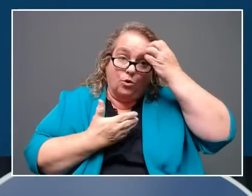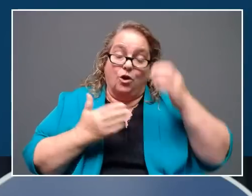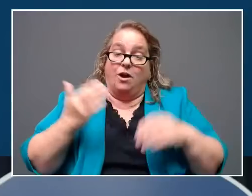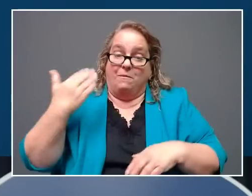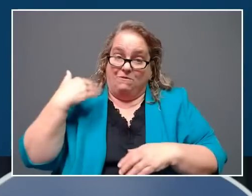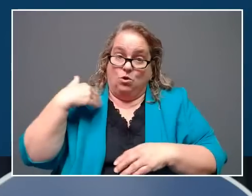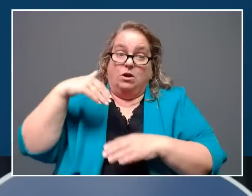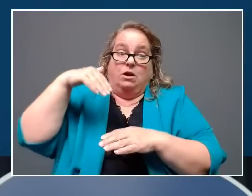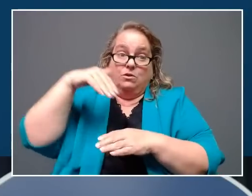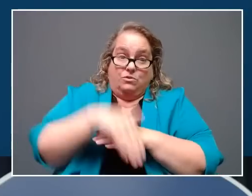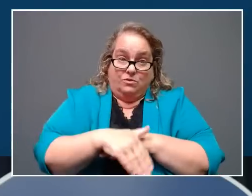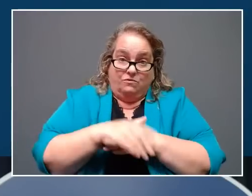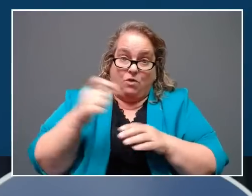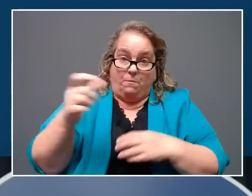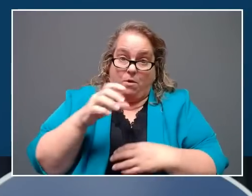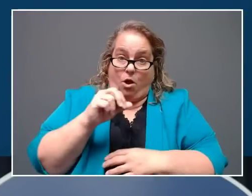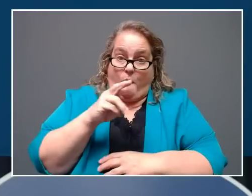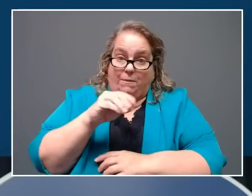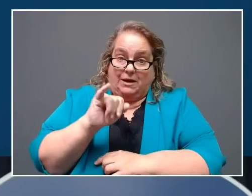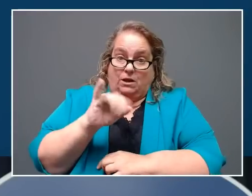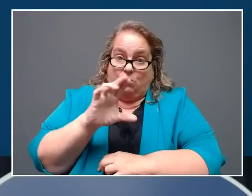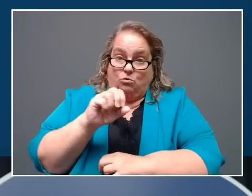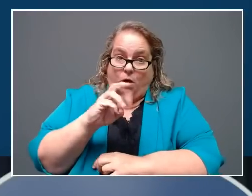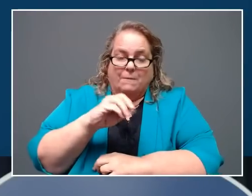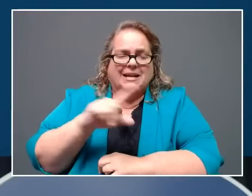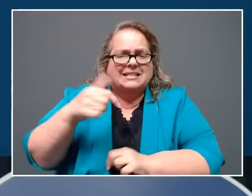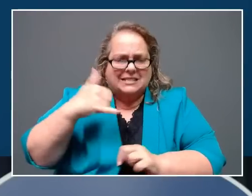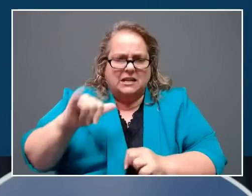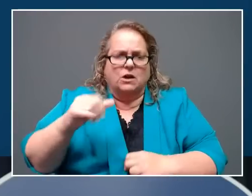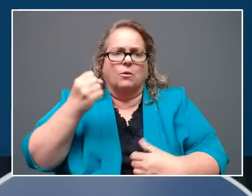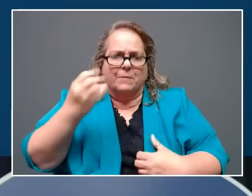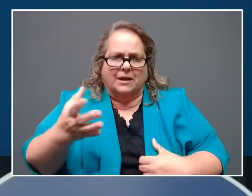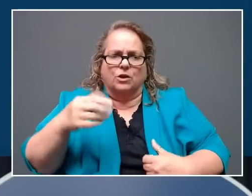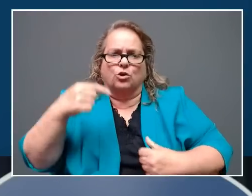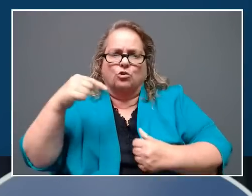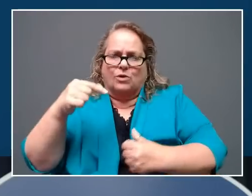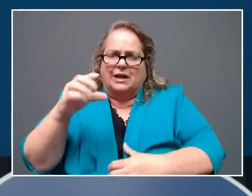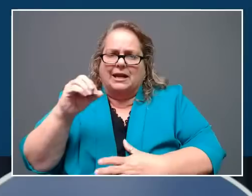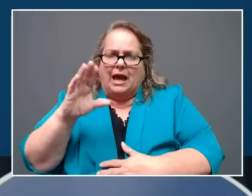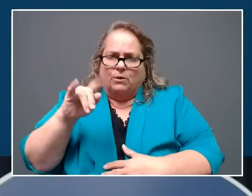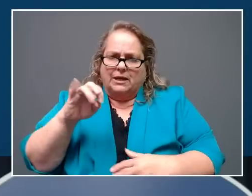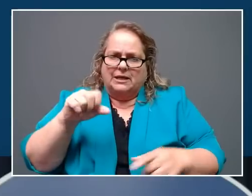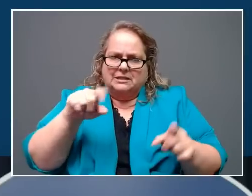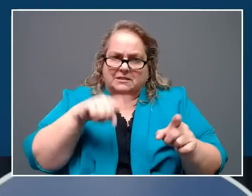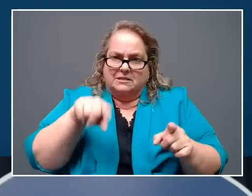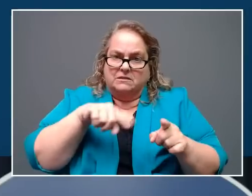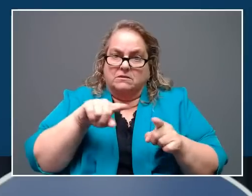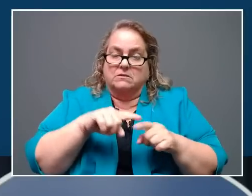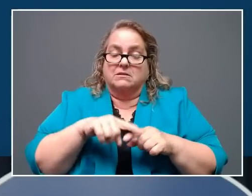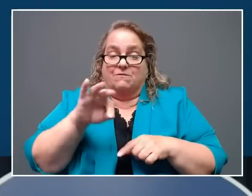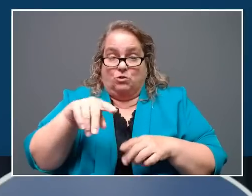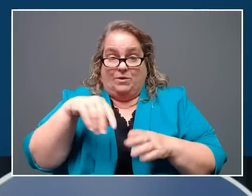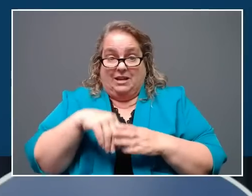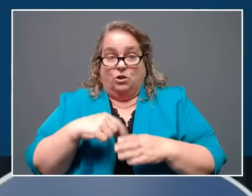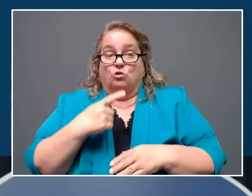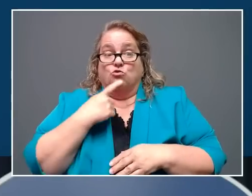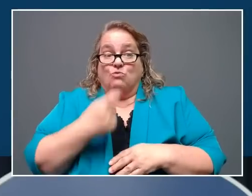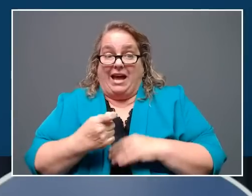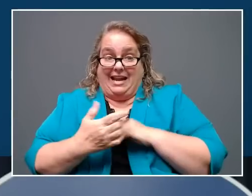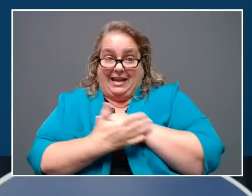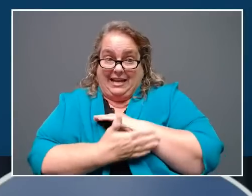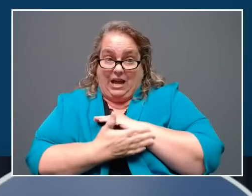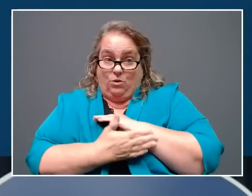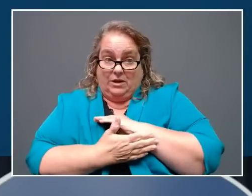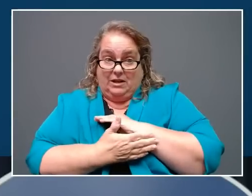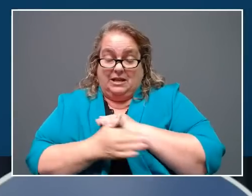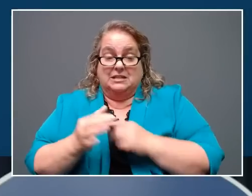Omicron. But still, a lot of green counties mixed in there. If you are in these red counties, especially if they have